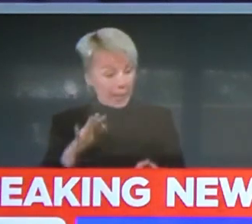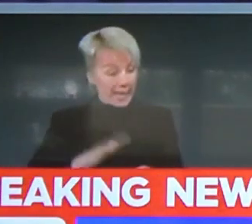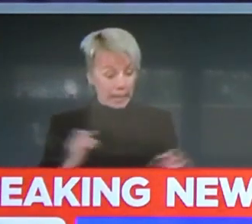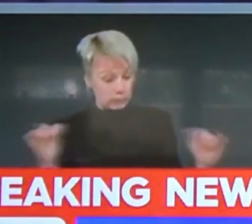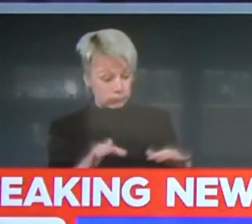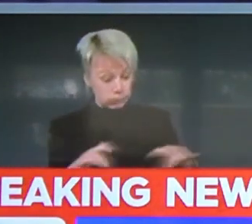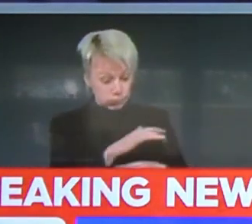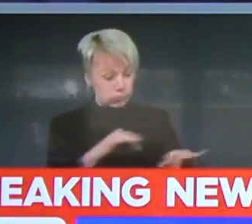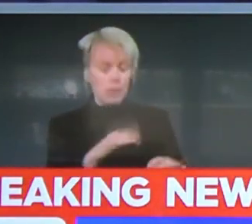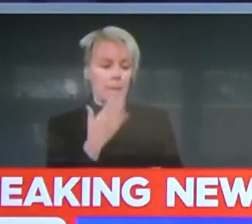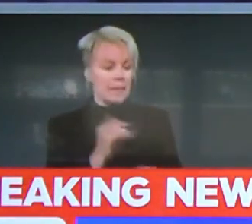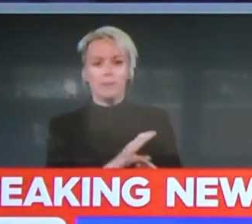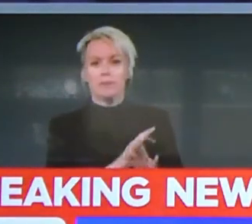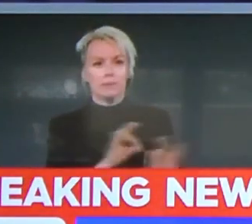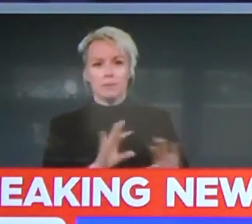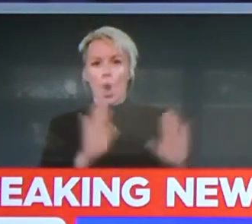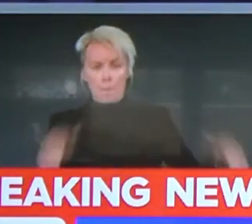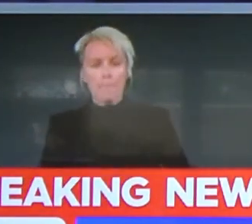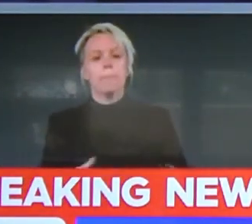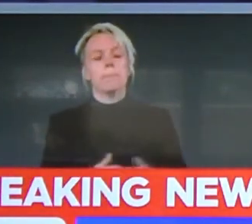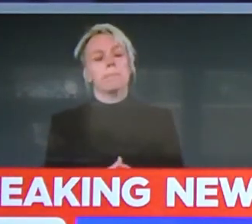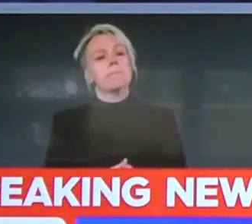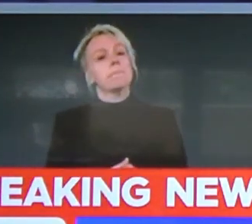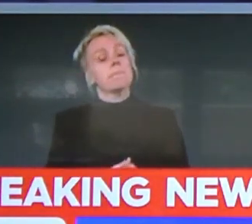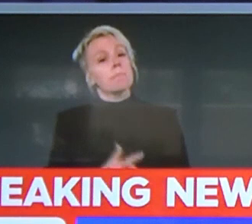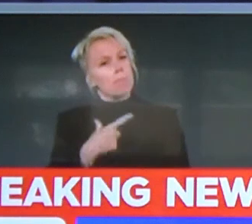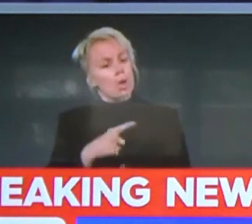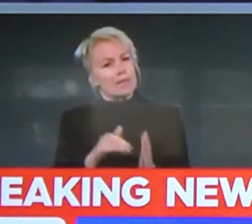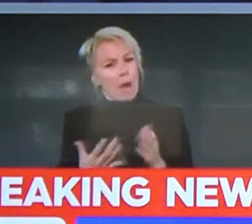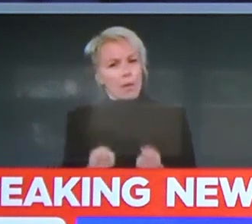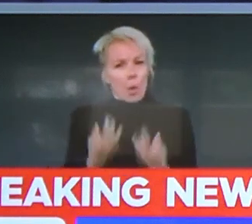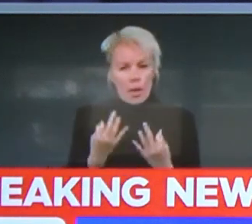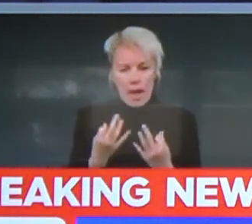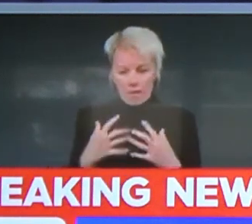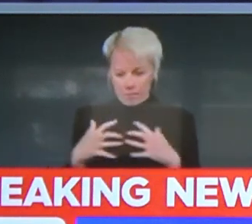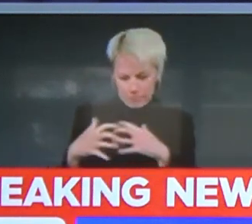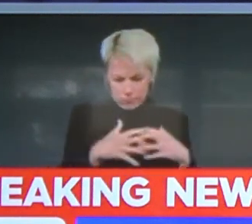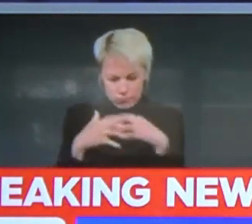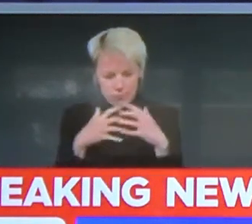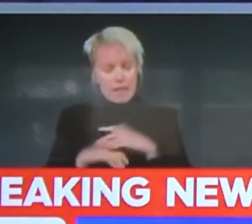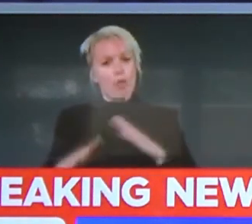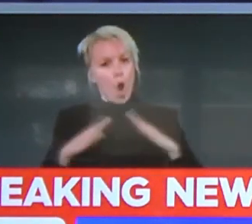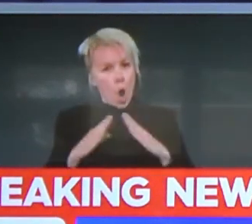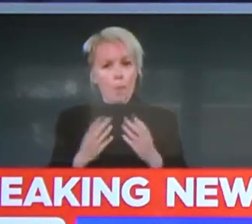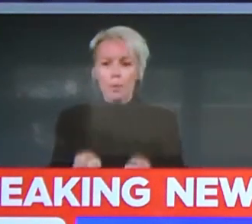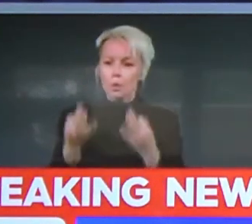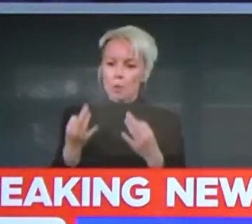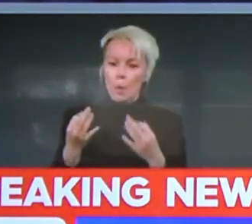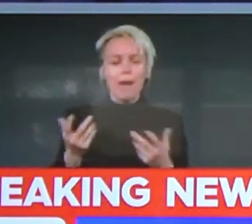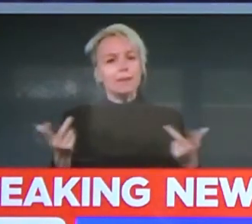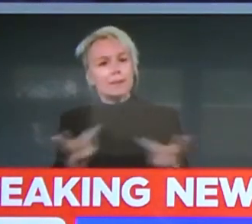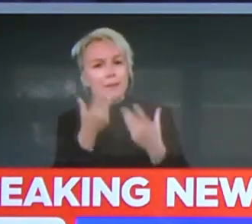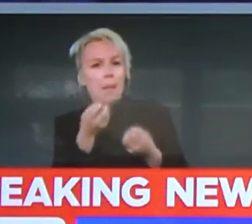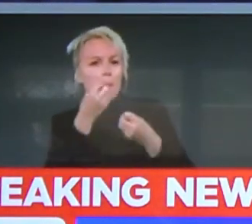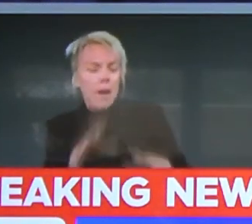and also within our own homes and our residences, by not having those gatherings in our homes of lots of people, as dinner parties with